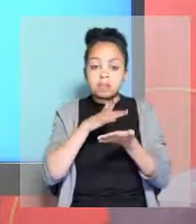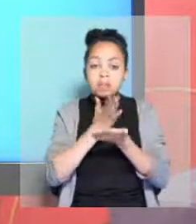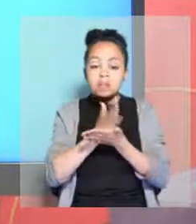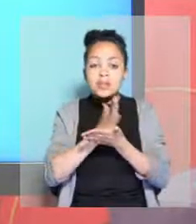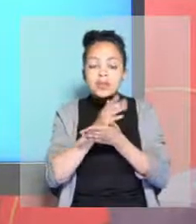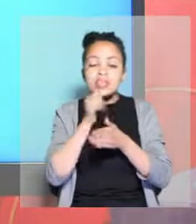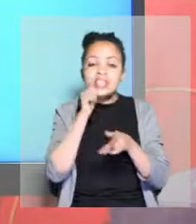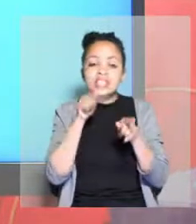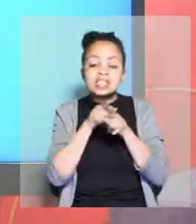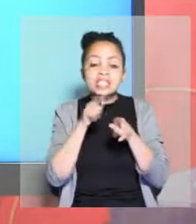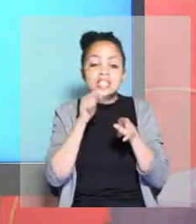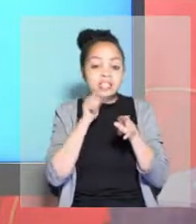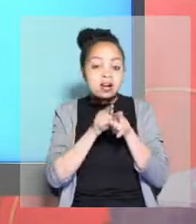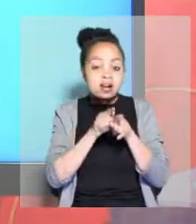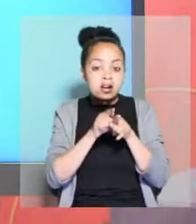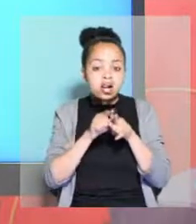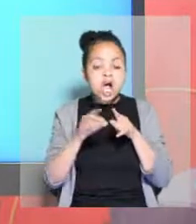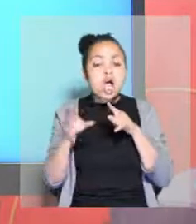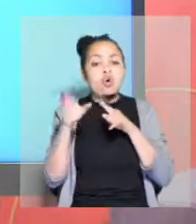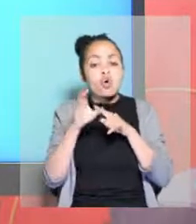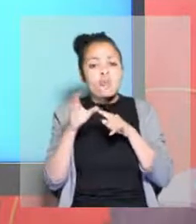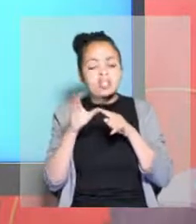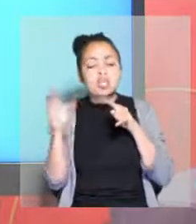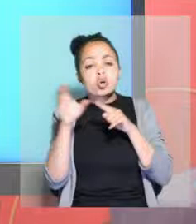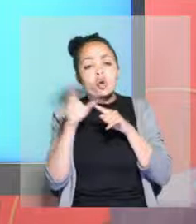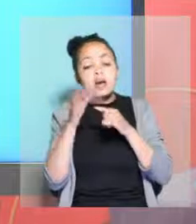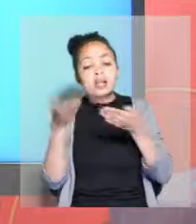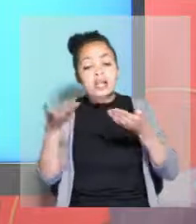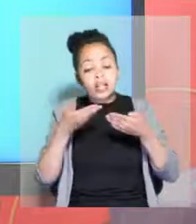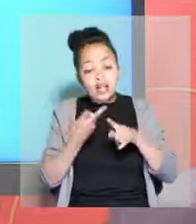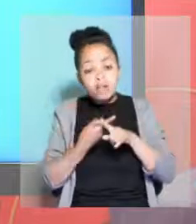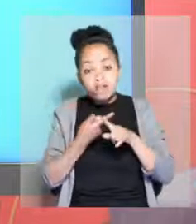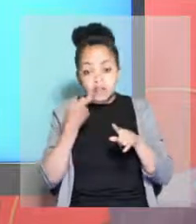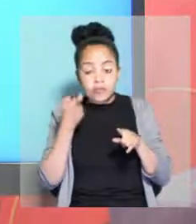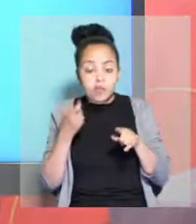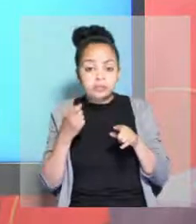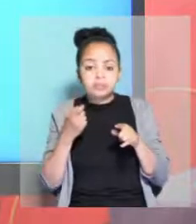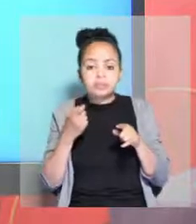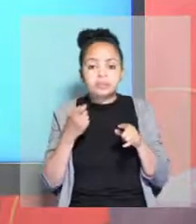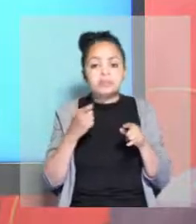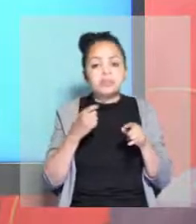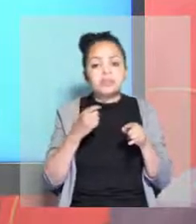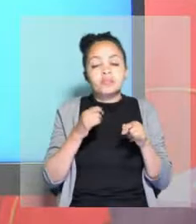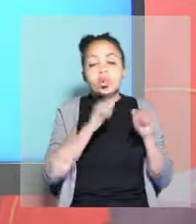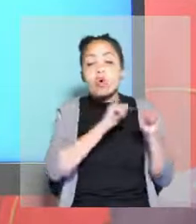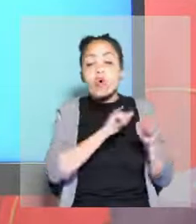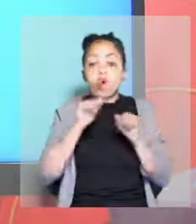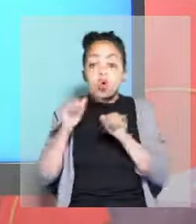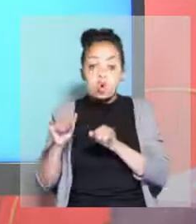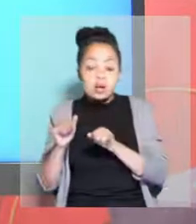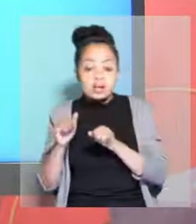sister chromatid when chromatid came from same allele in homologous